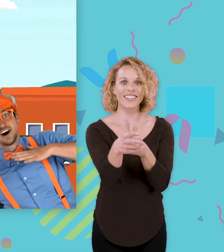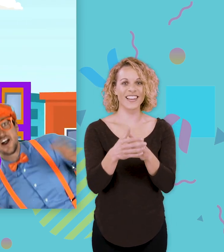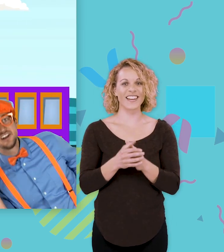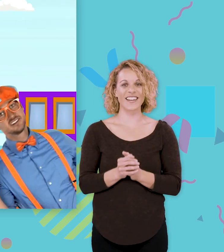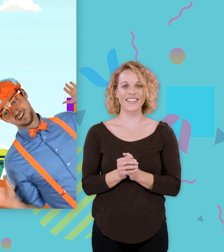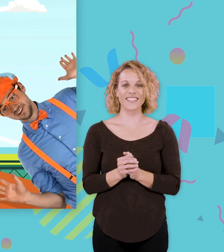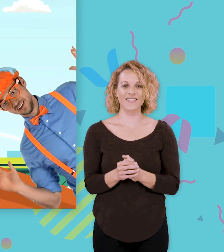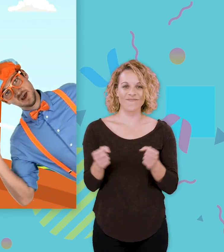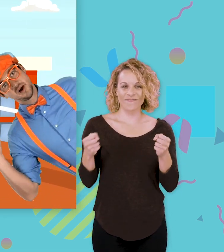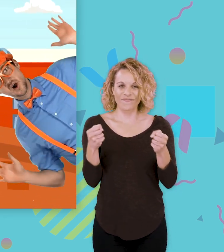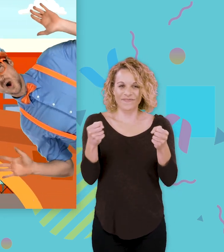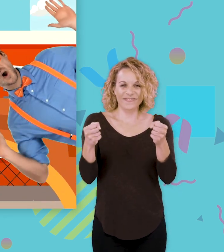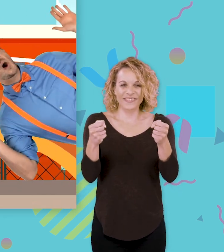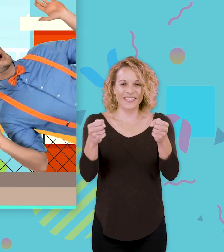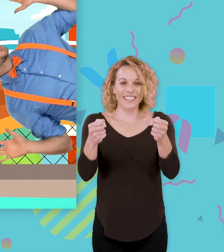police cars,